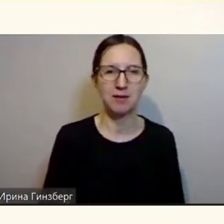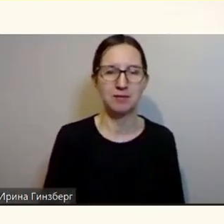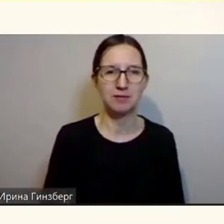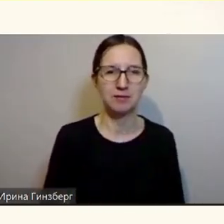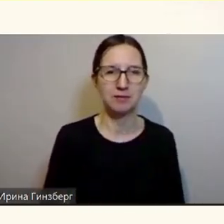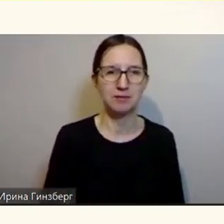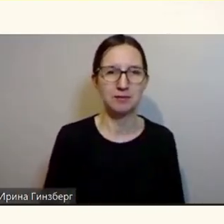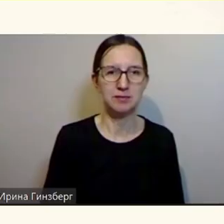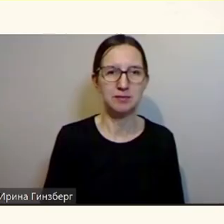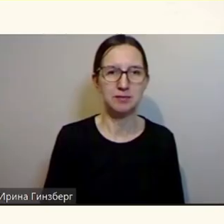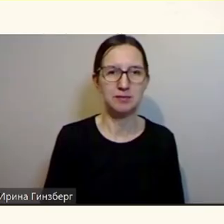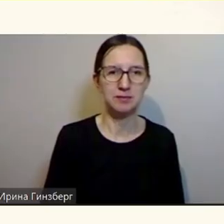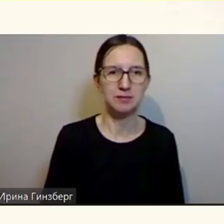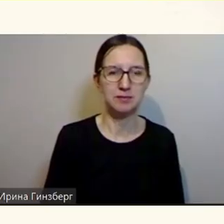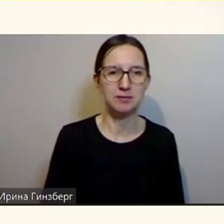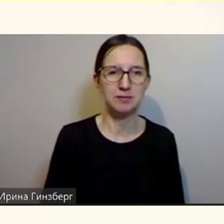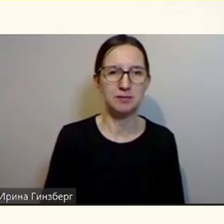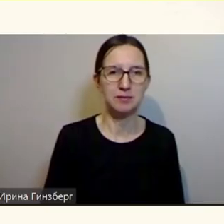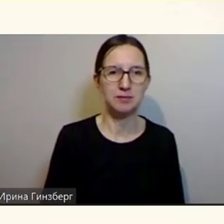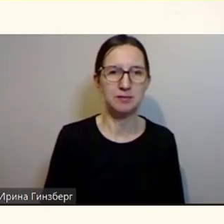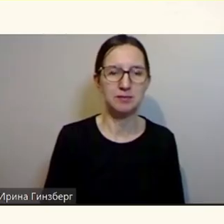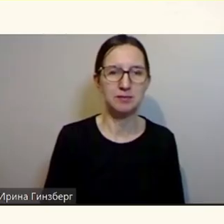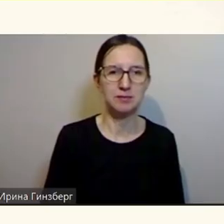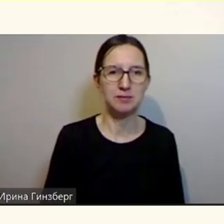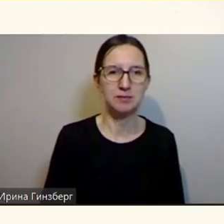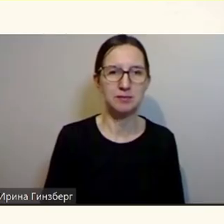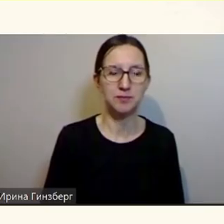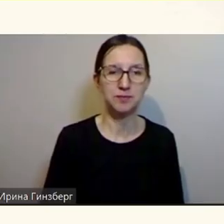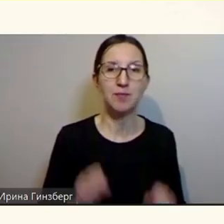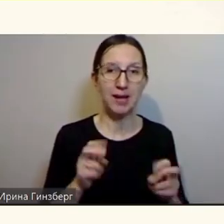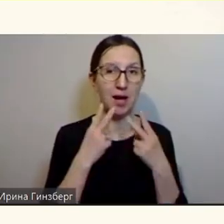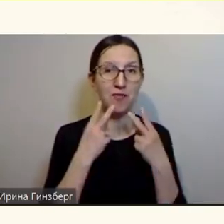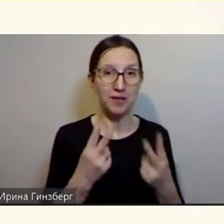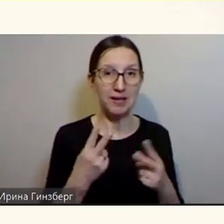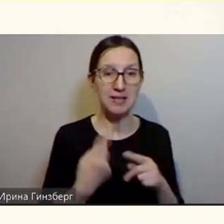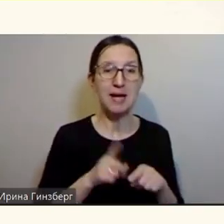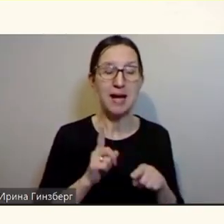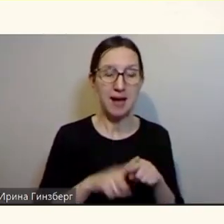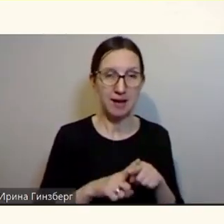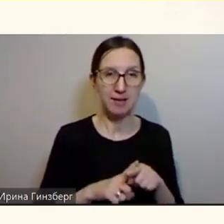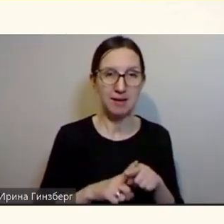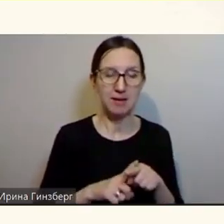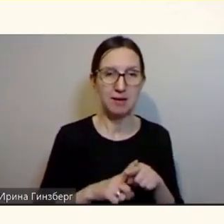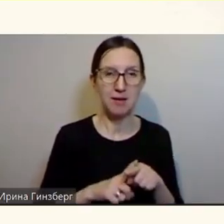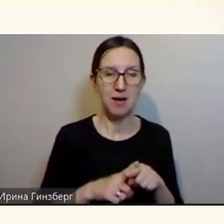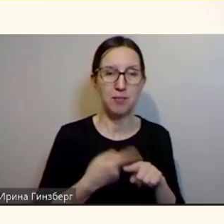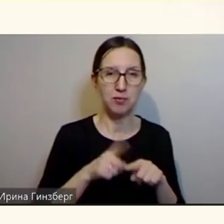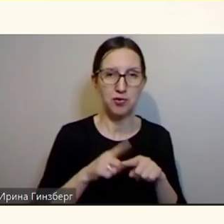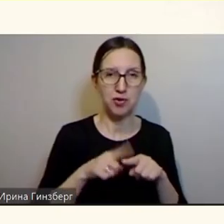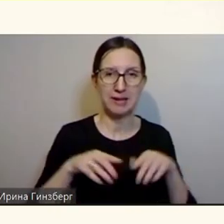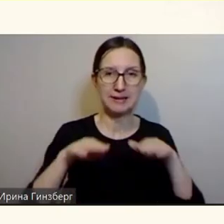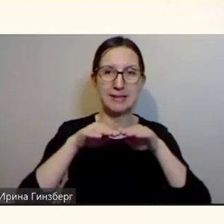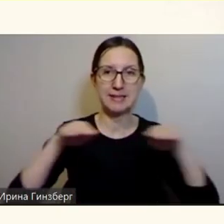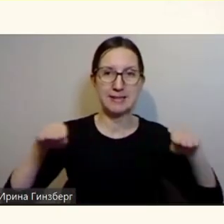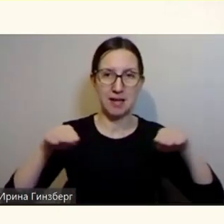suspend that stage over the water. It was pretty big.